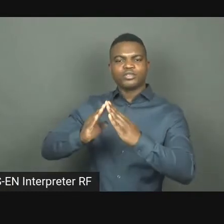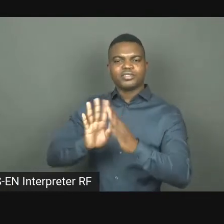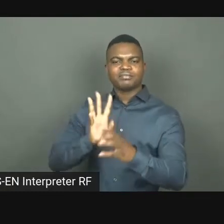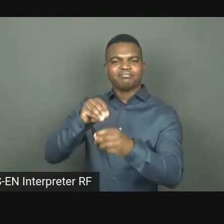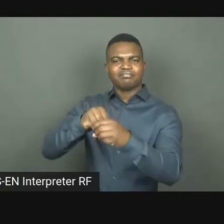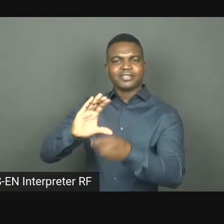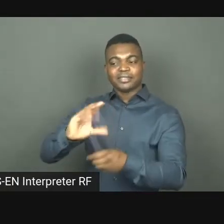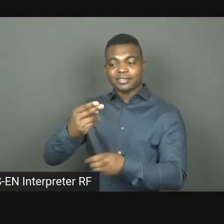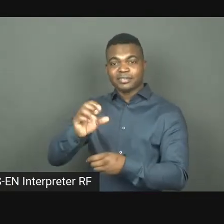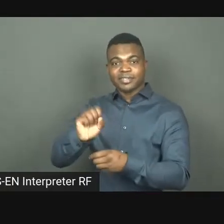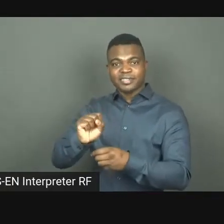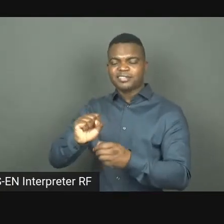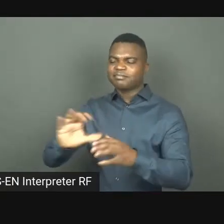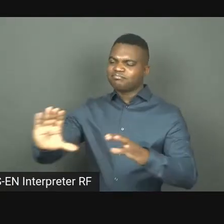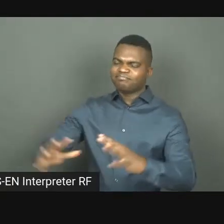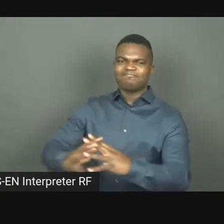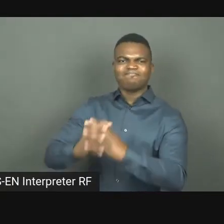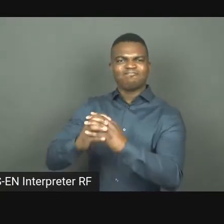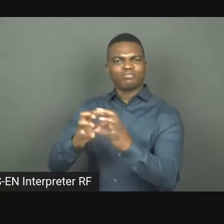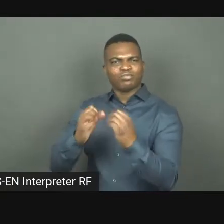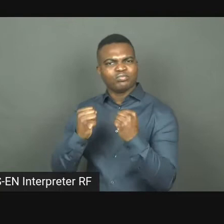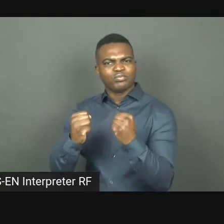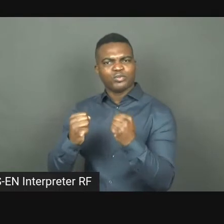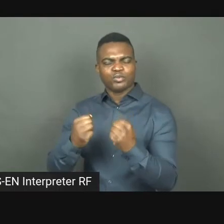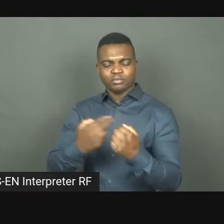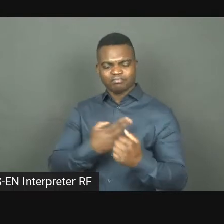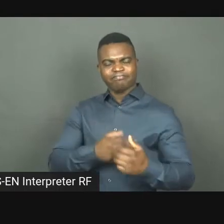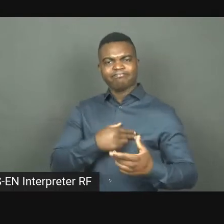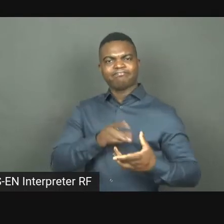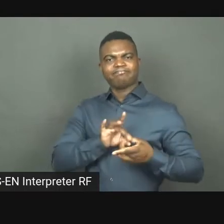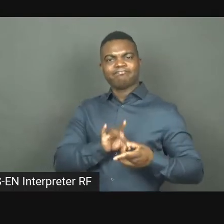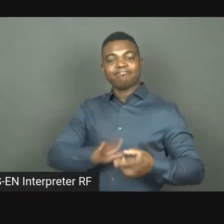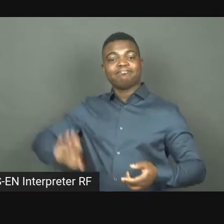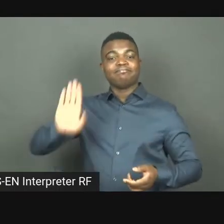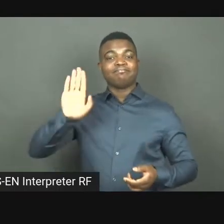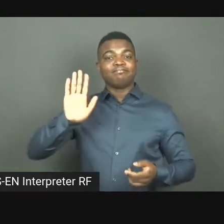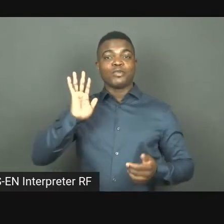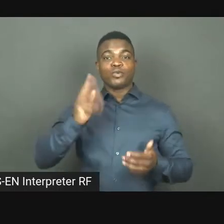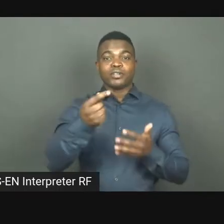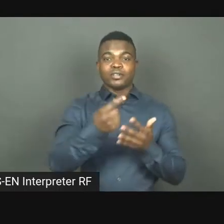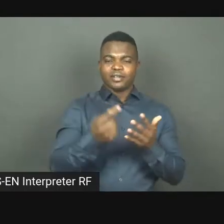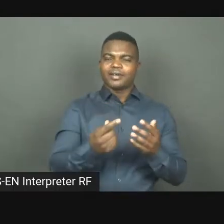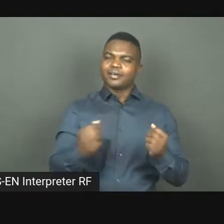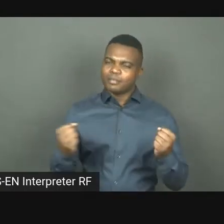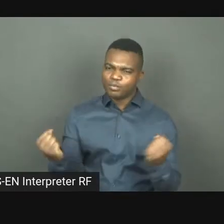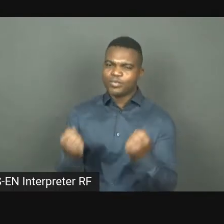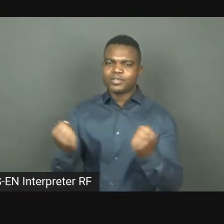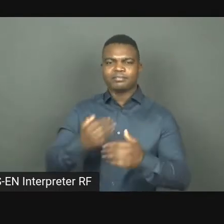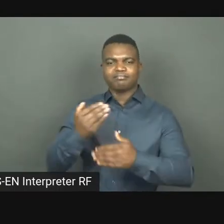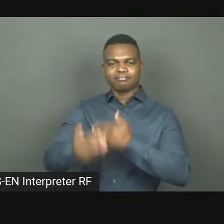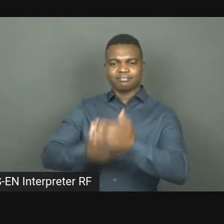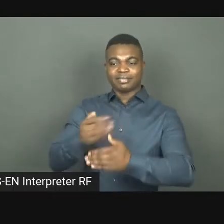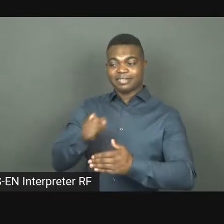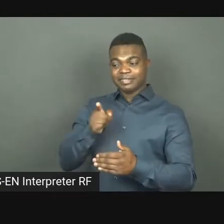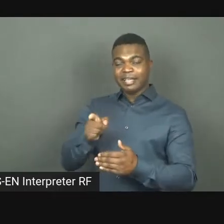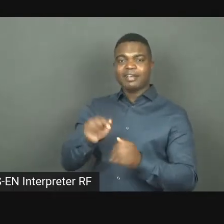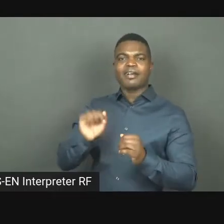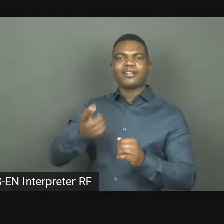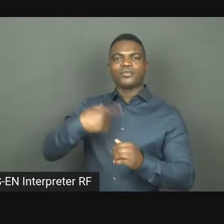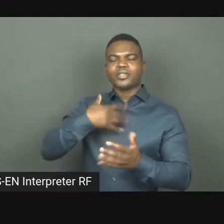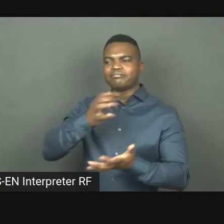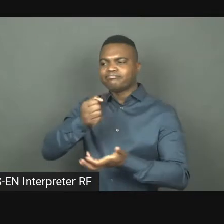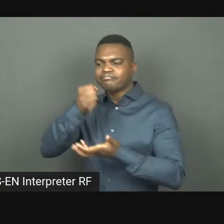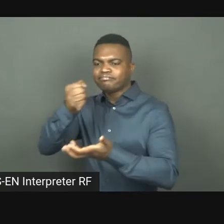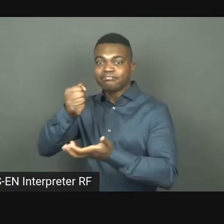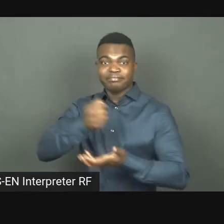that we face. And over the last 3 years, the exchanges have brought together some 1,000 people from more than 90 countries to